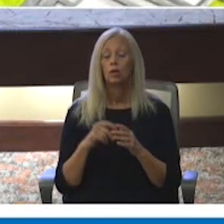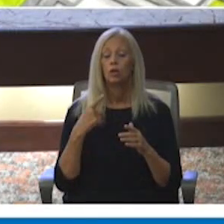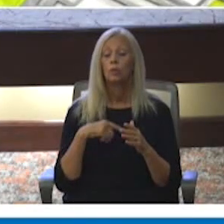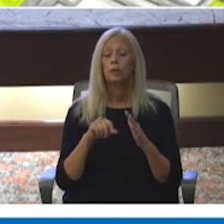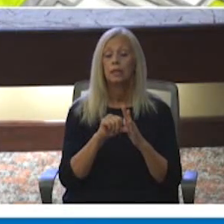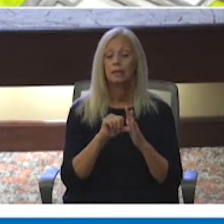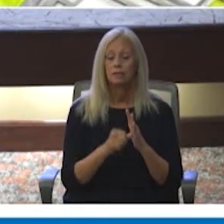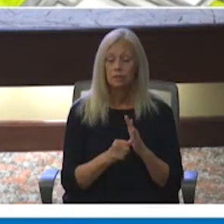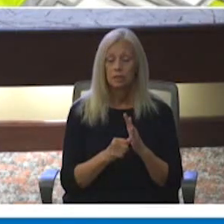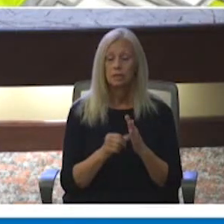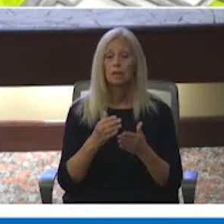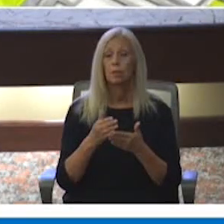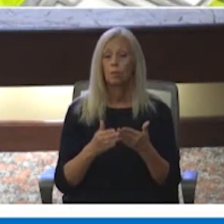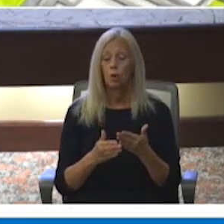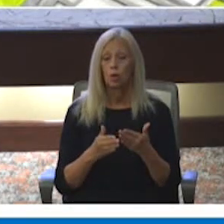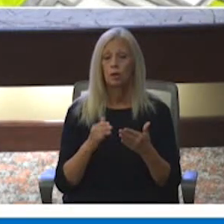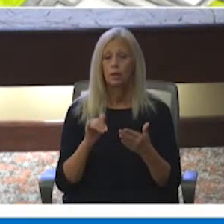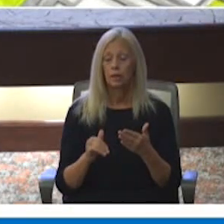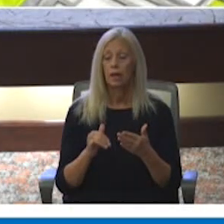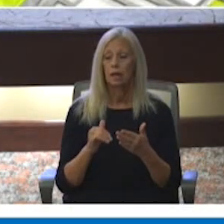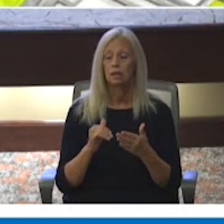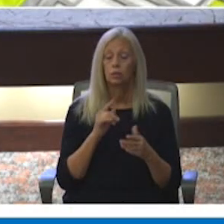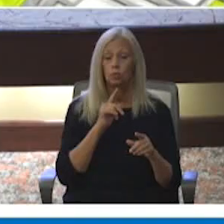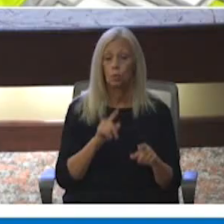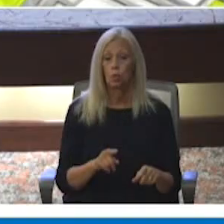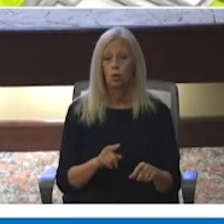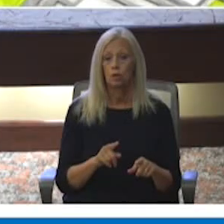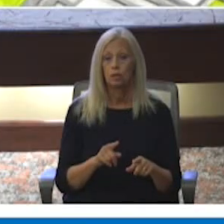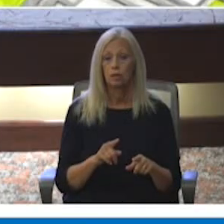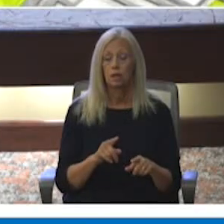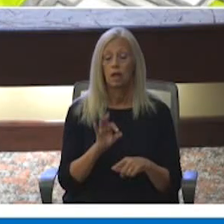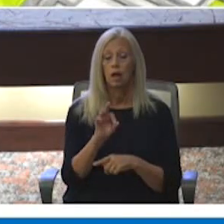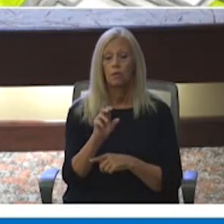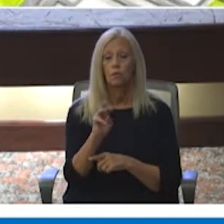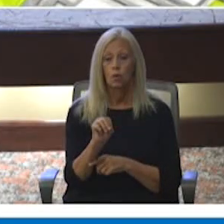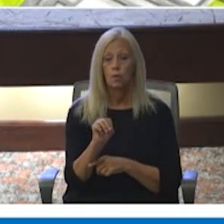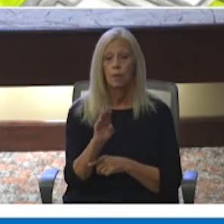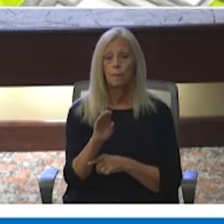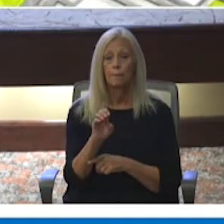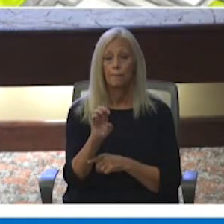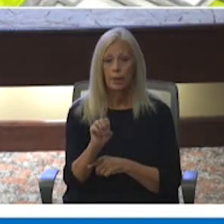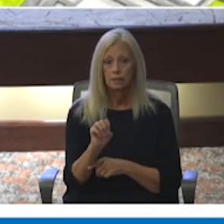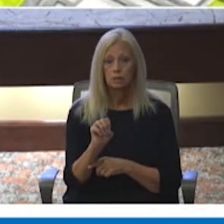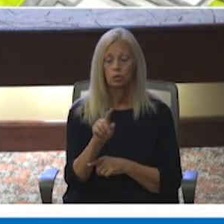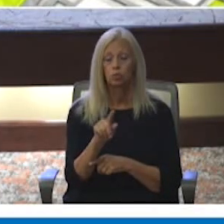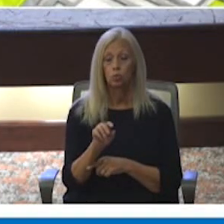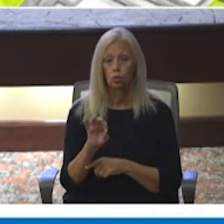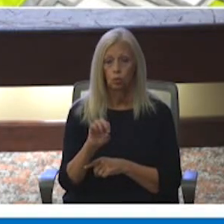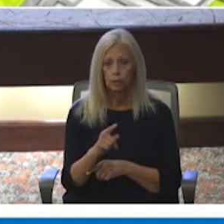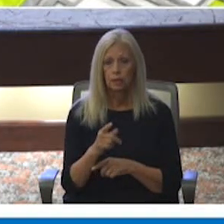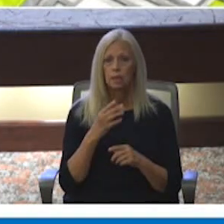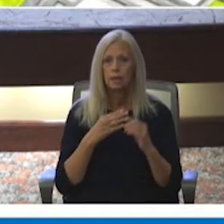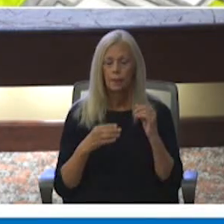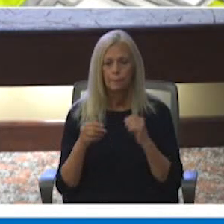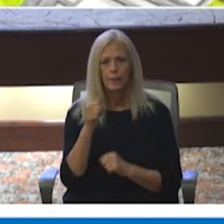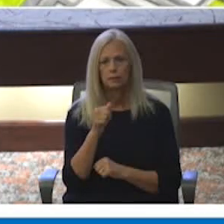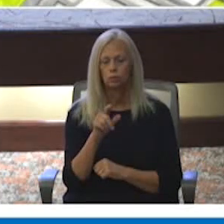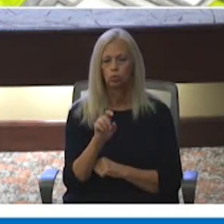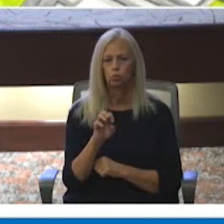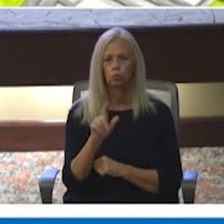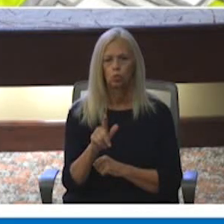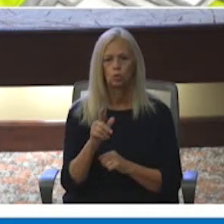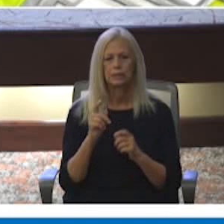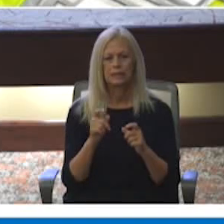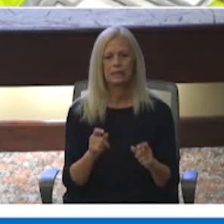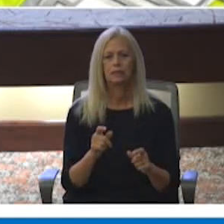emphasized as part of this assessment report that form-based zoning is going to be the best predictive tool to give you a sense